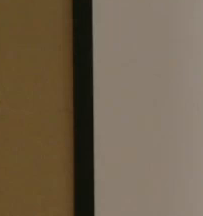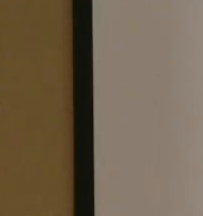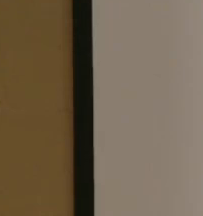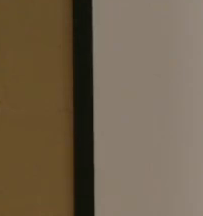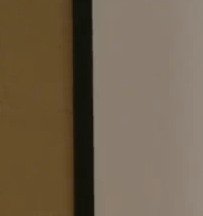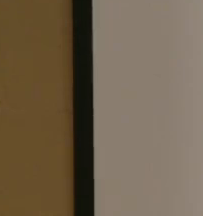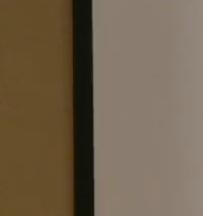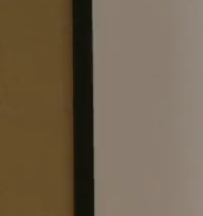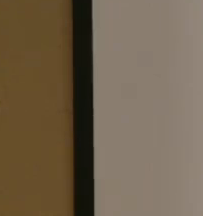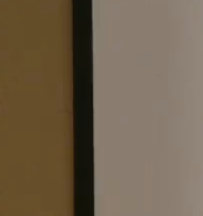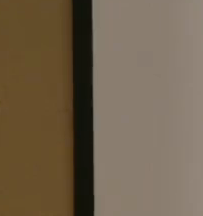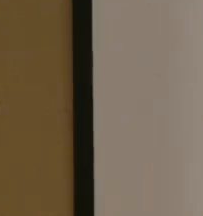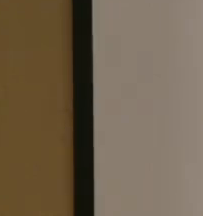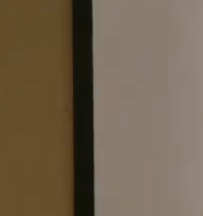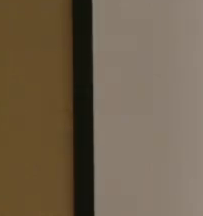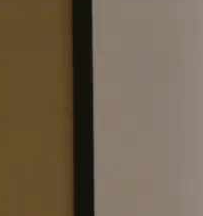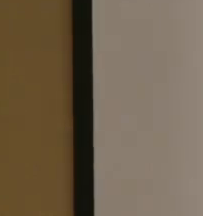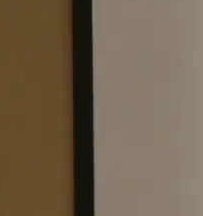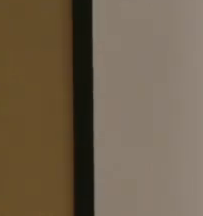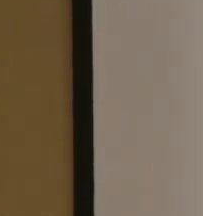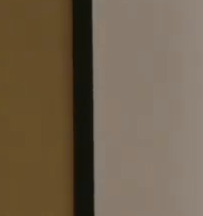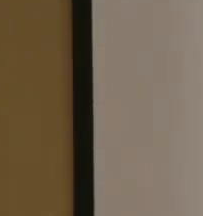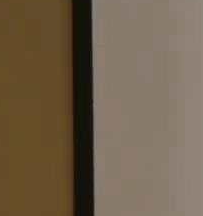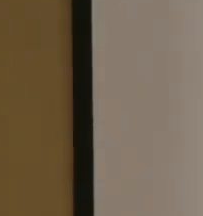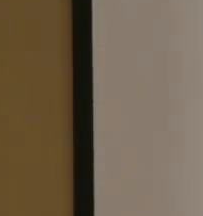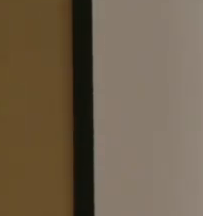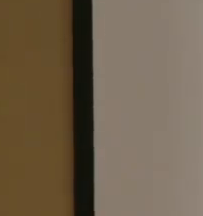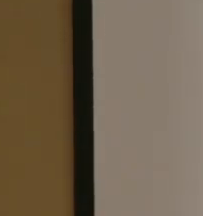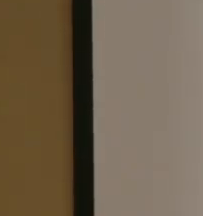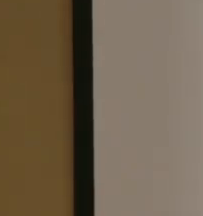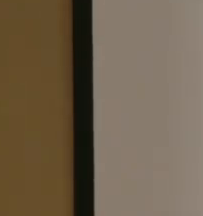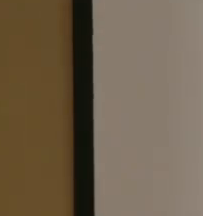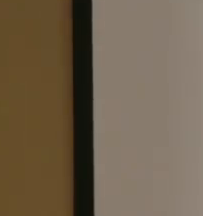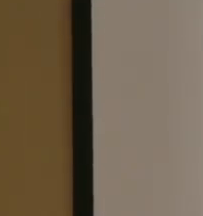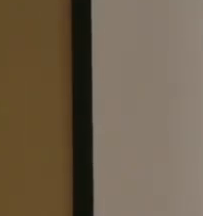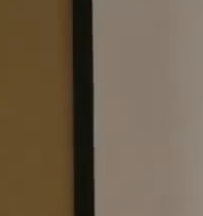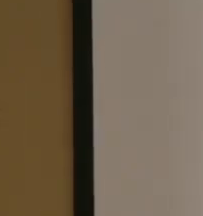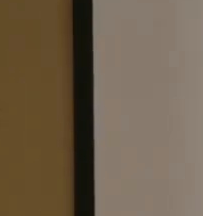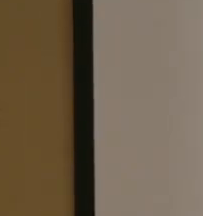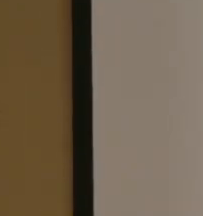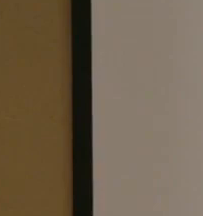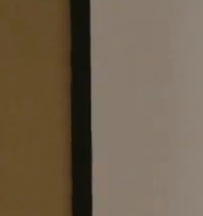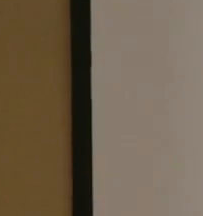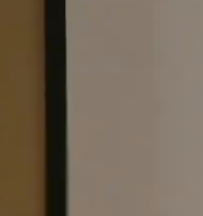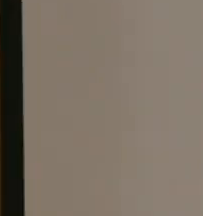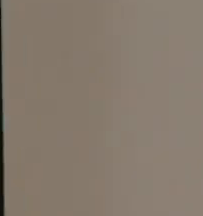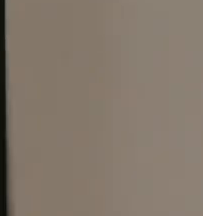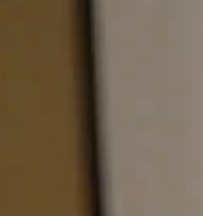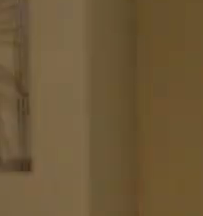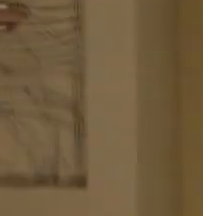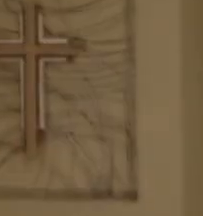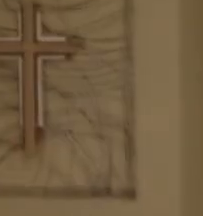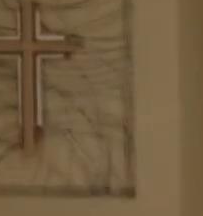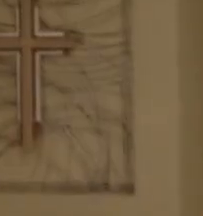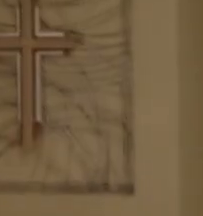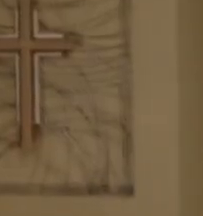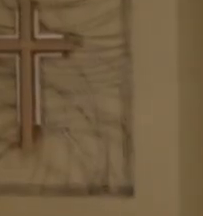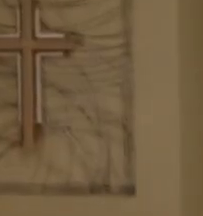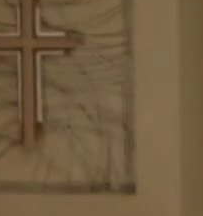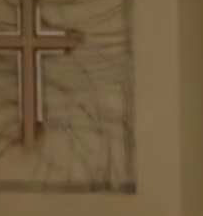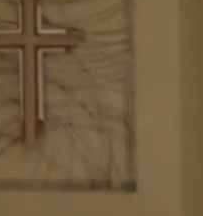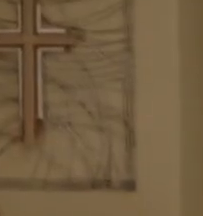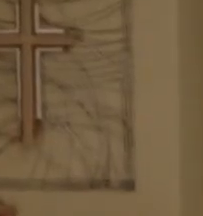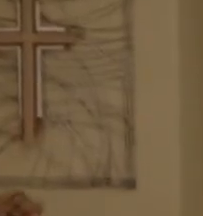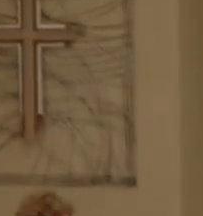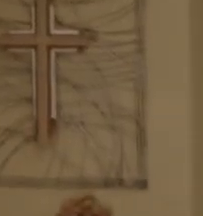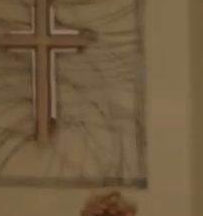word. God, I thank you that we get to celebrate, even with the dilemma, even with the question of,